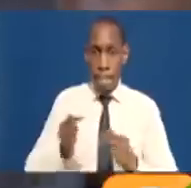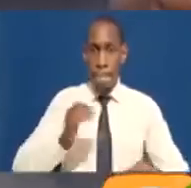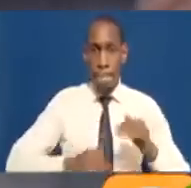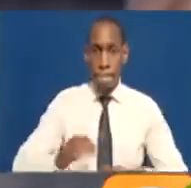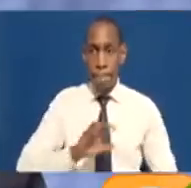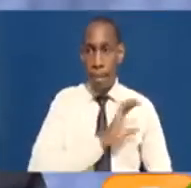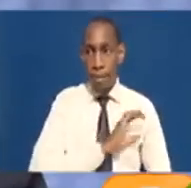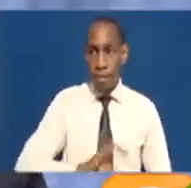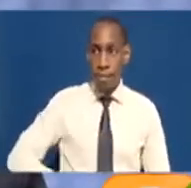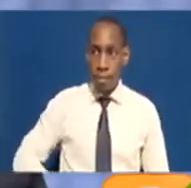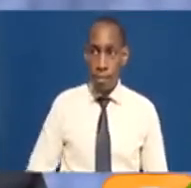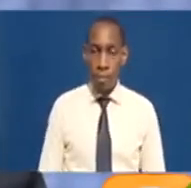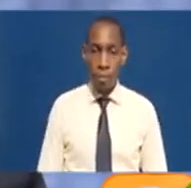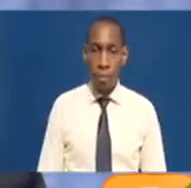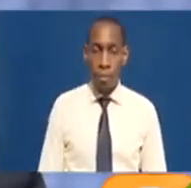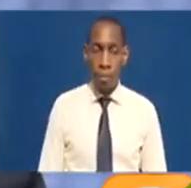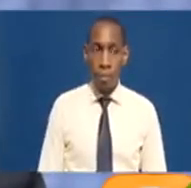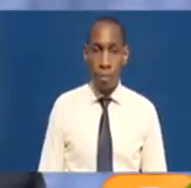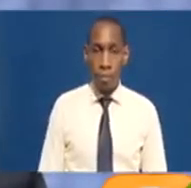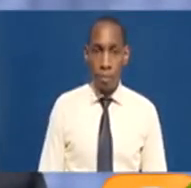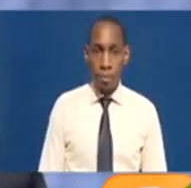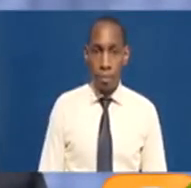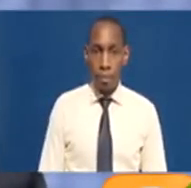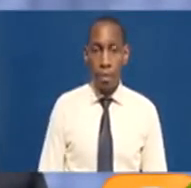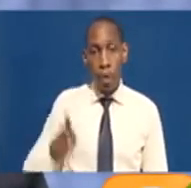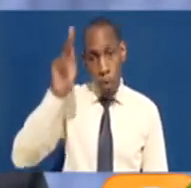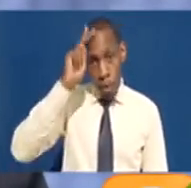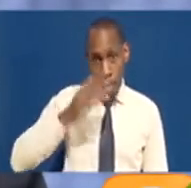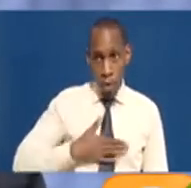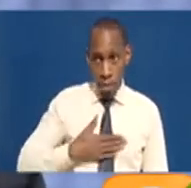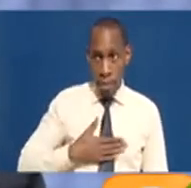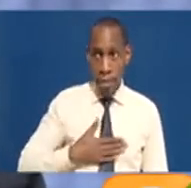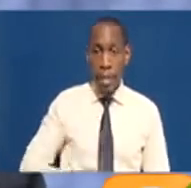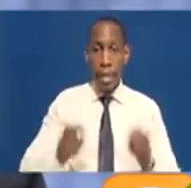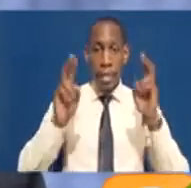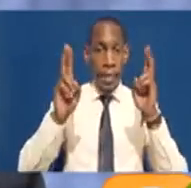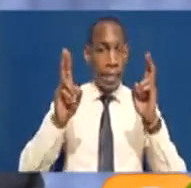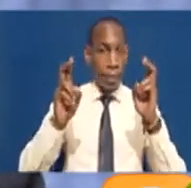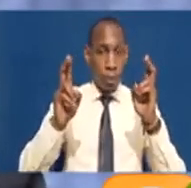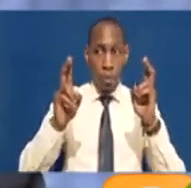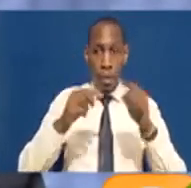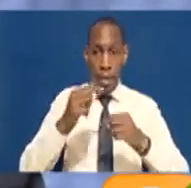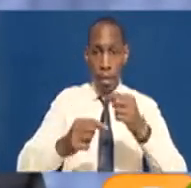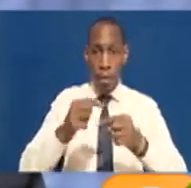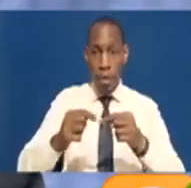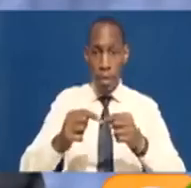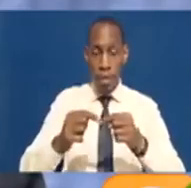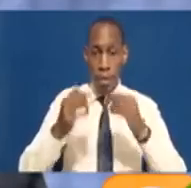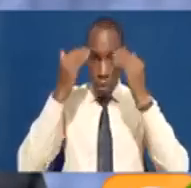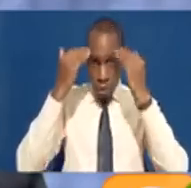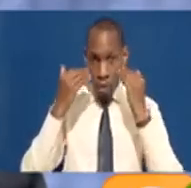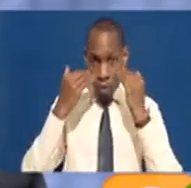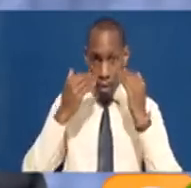Anti-Corruption Commission. And no, to the best of my knowledge, is it subject of ongoing compensation by the